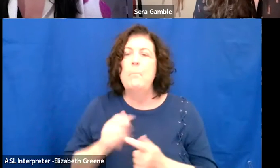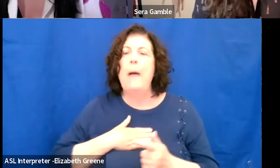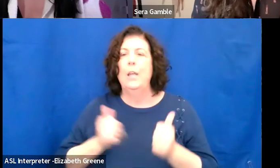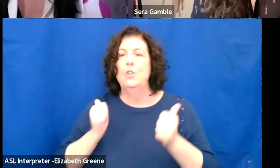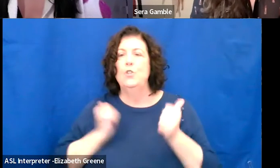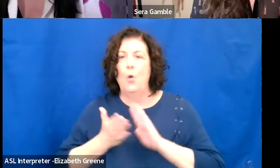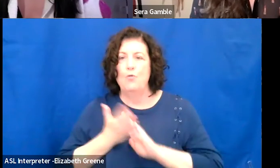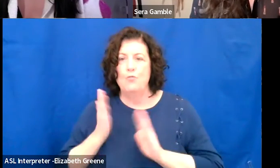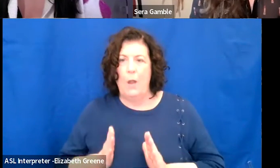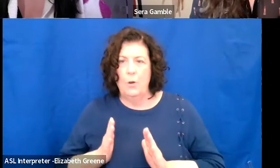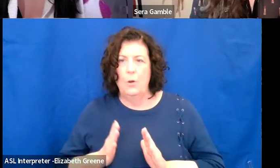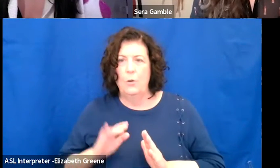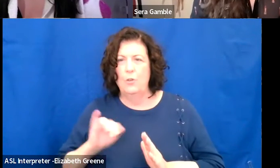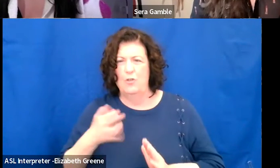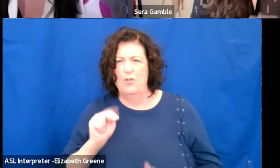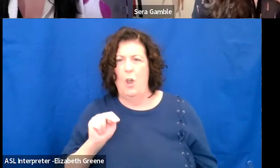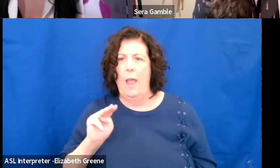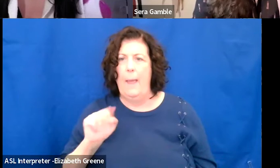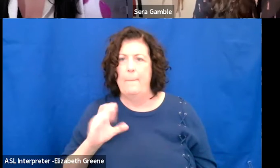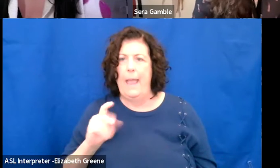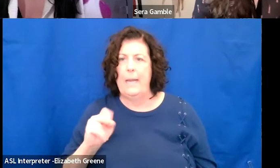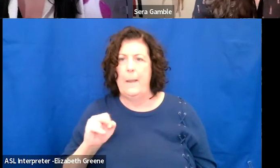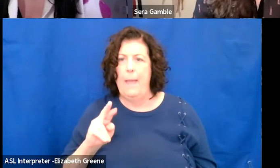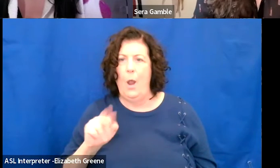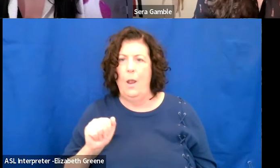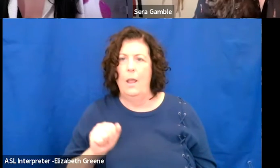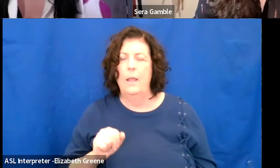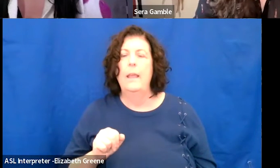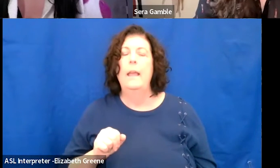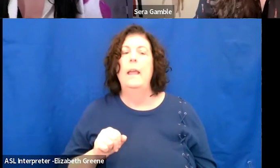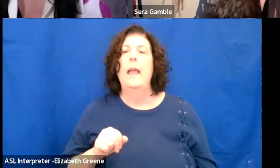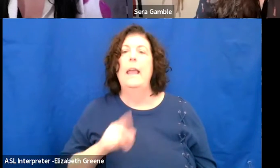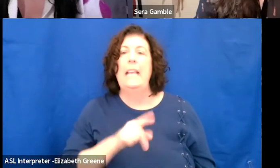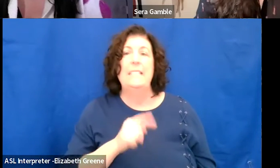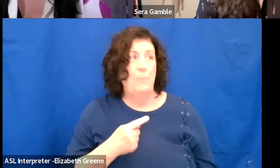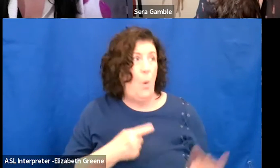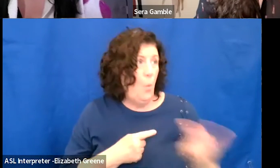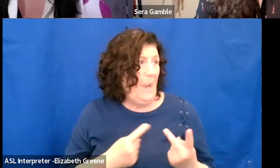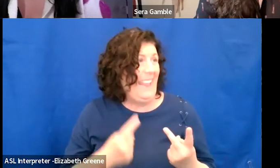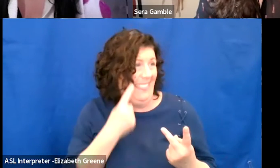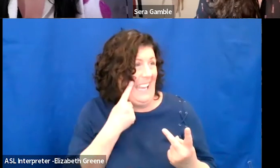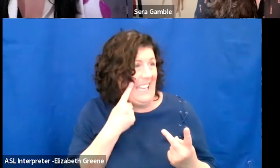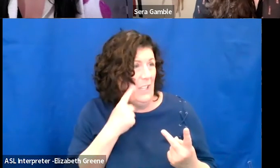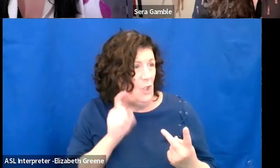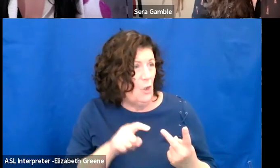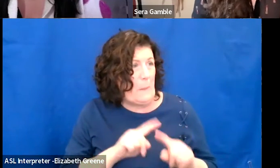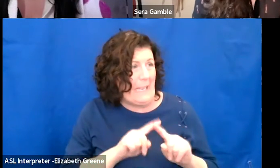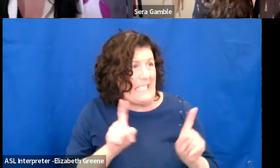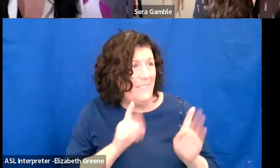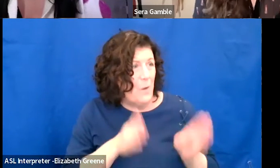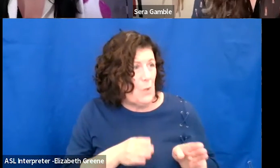think it should be the other person. And I think you think it should be the other person. He's like, well, you go tell them. And I'm like, this director who's in his 60s and has